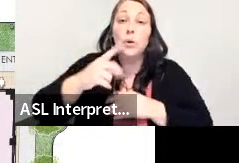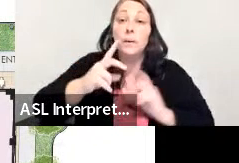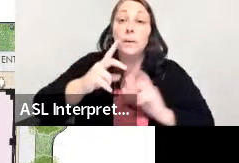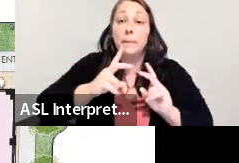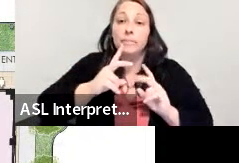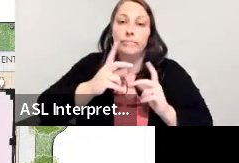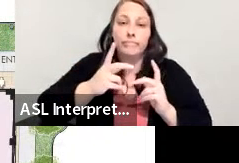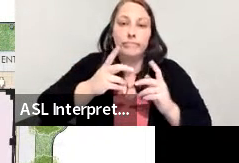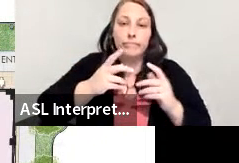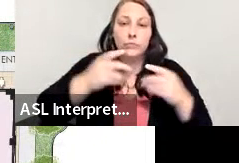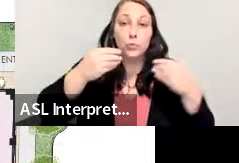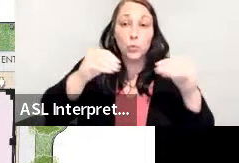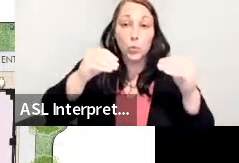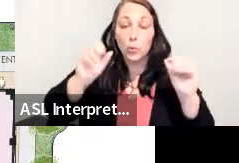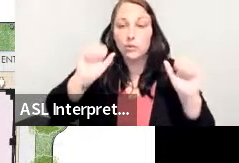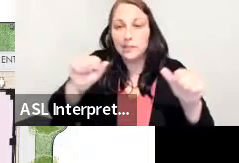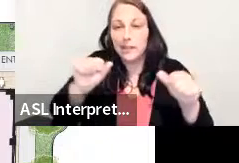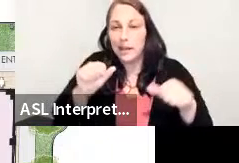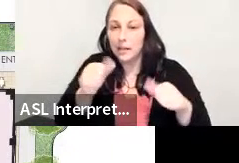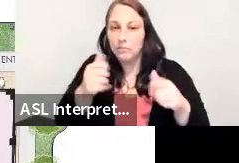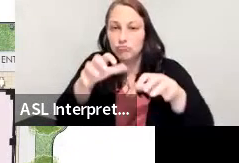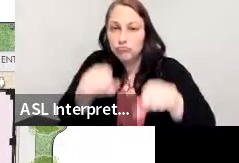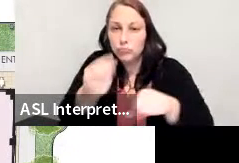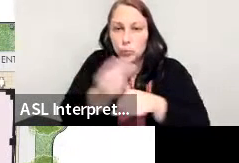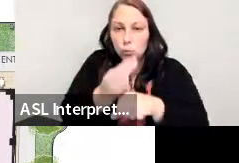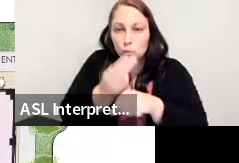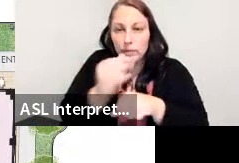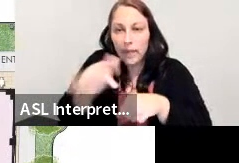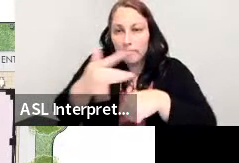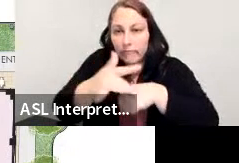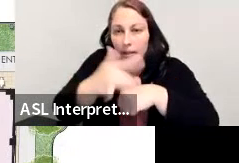along 6th Street.